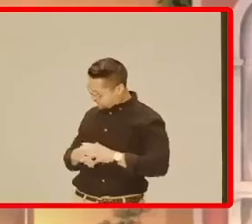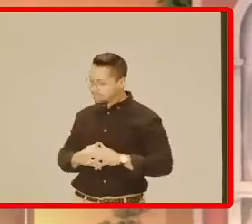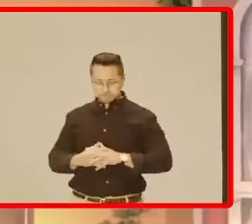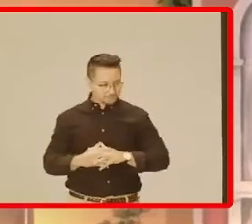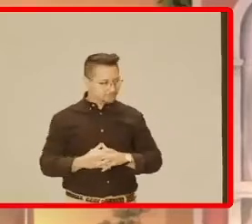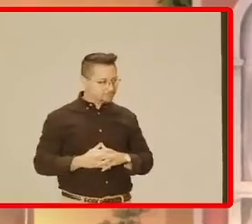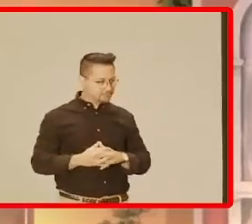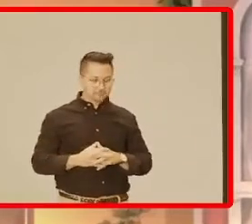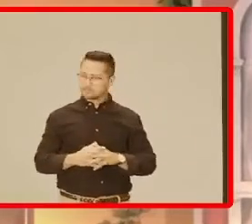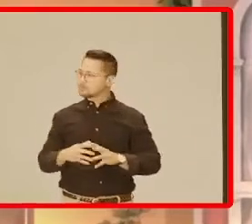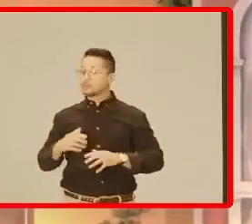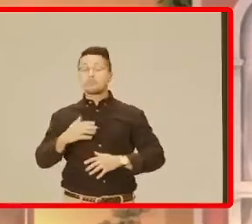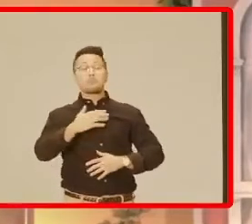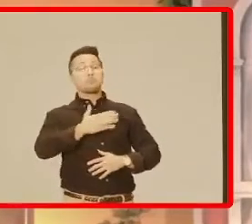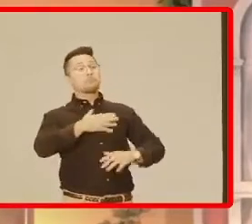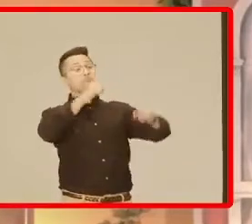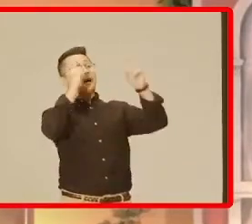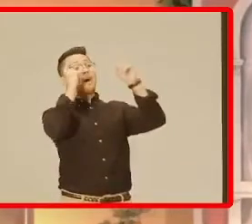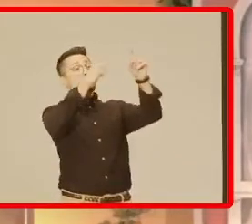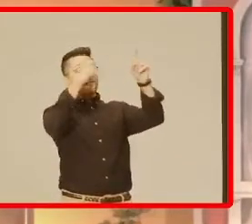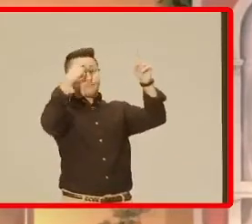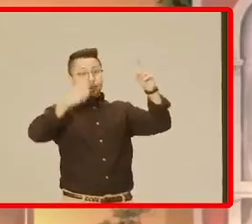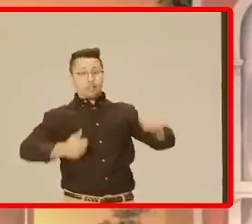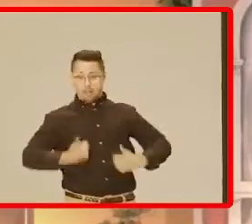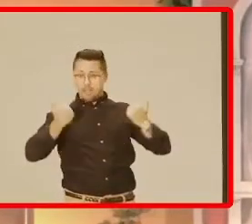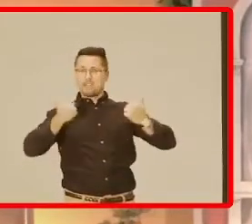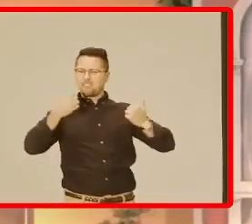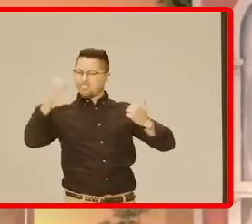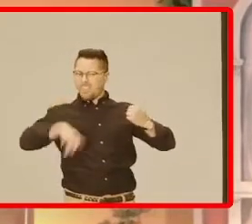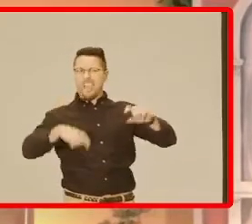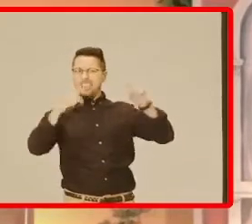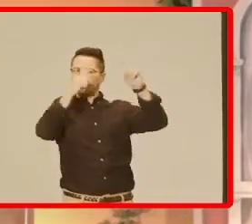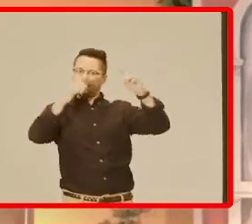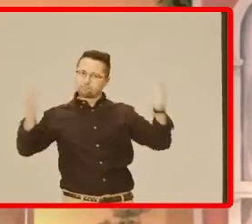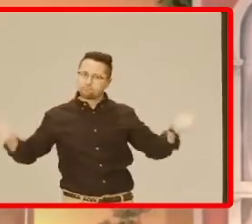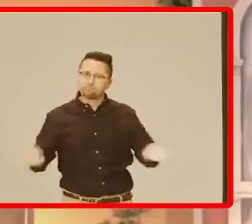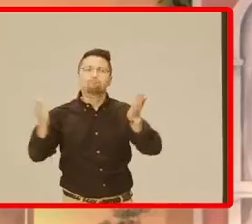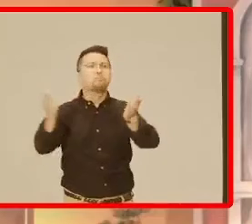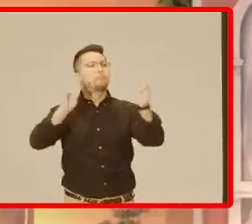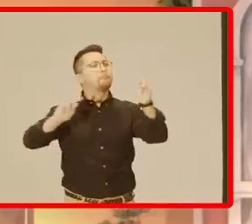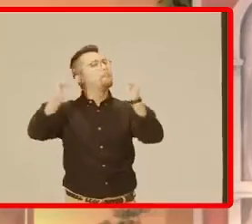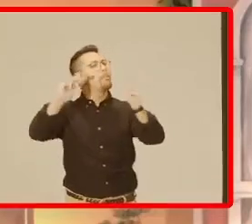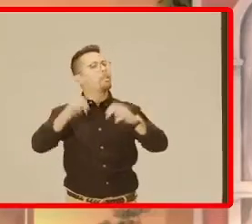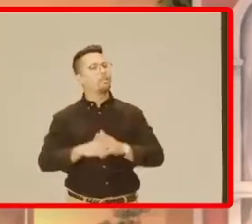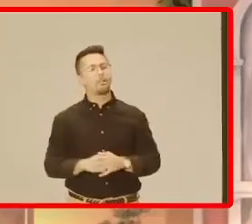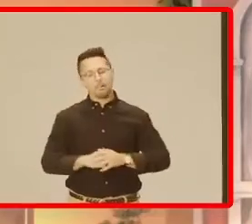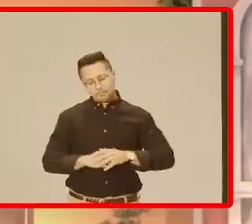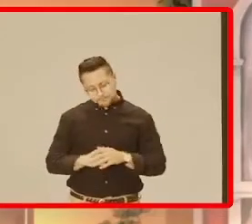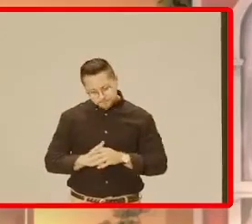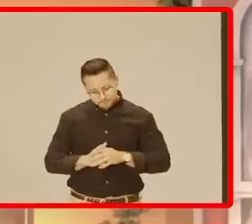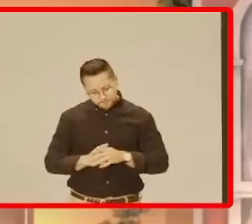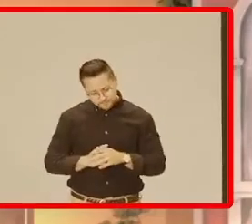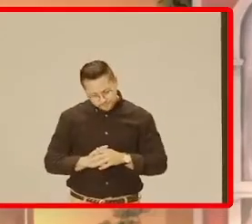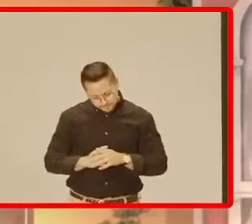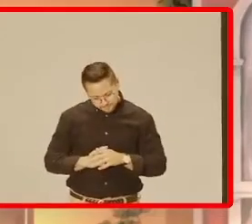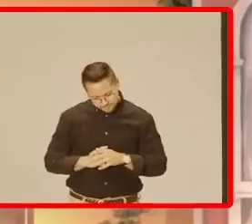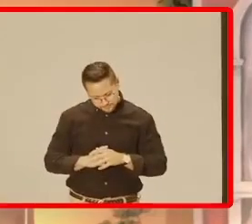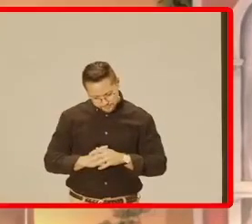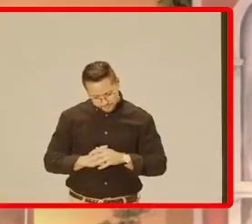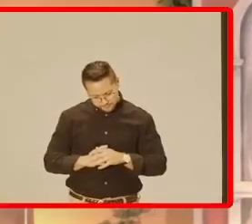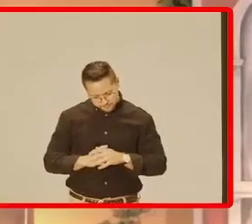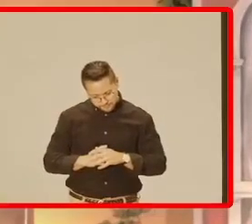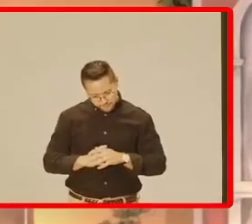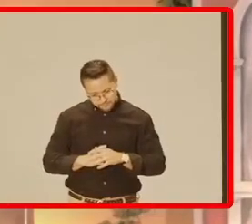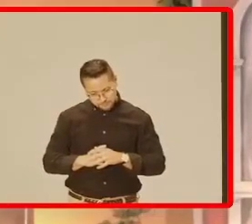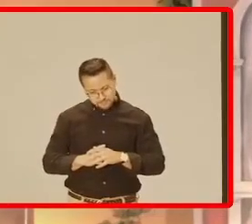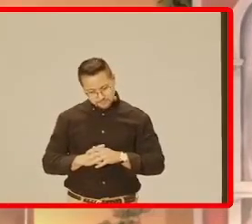my mission in life. Good. Before my Ironman journey, I was an